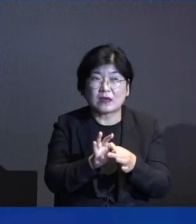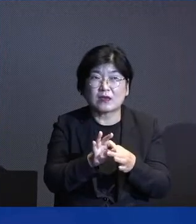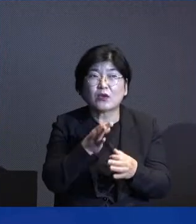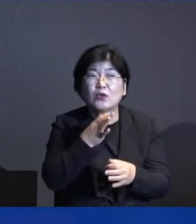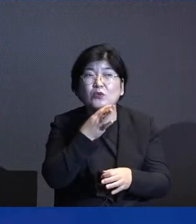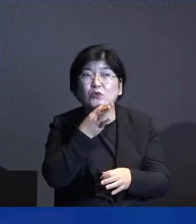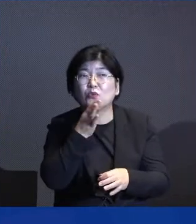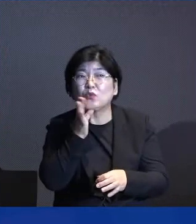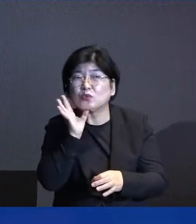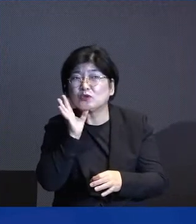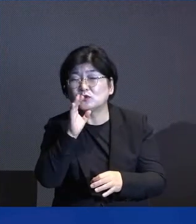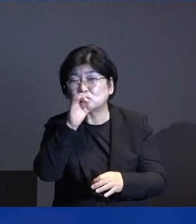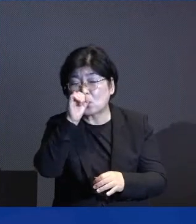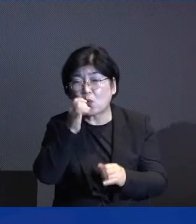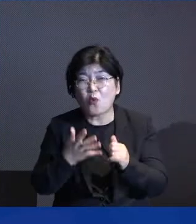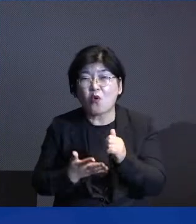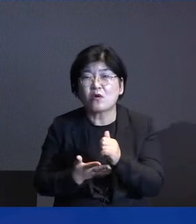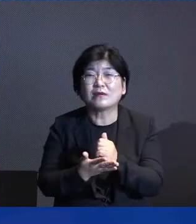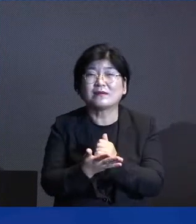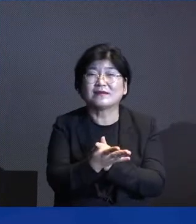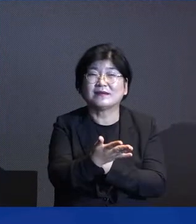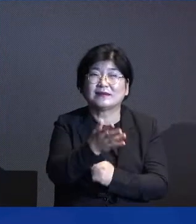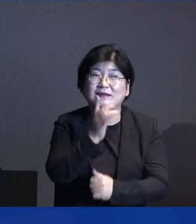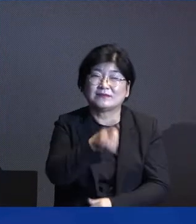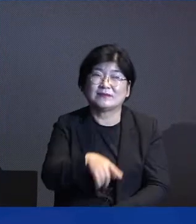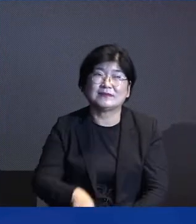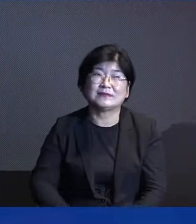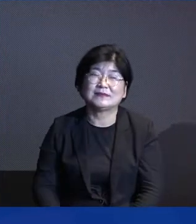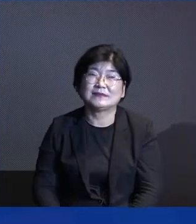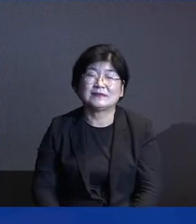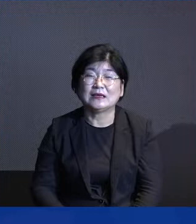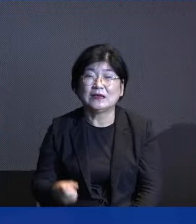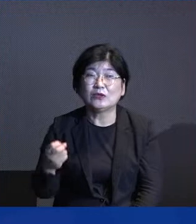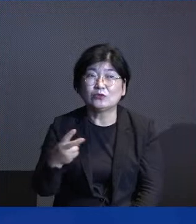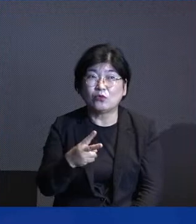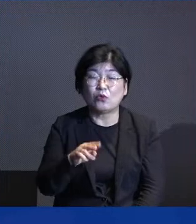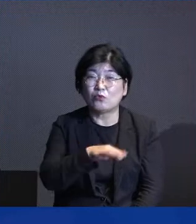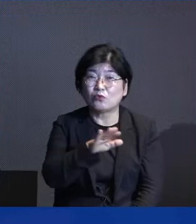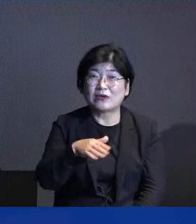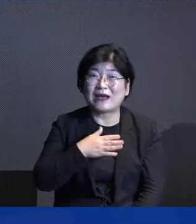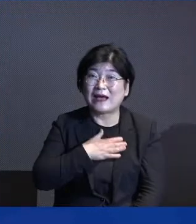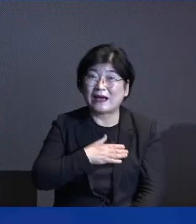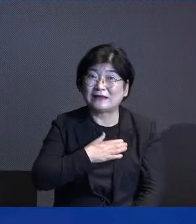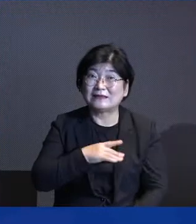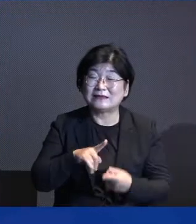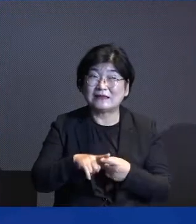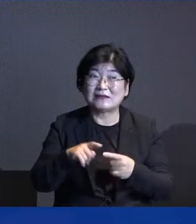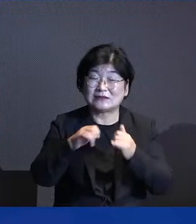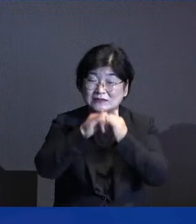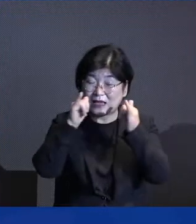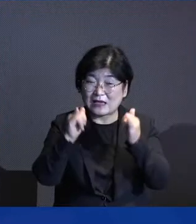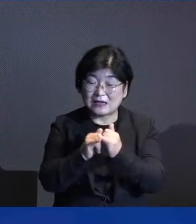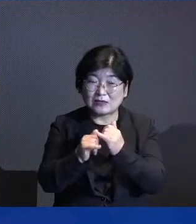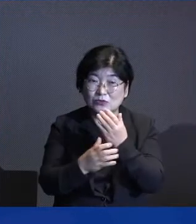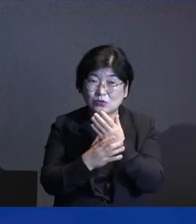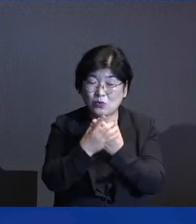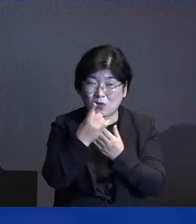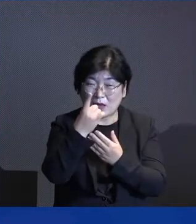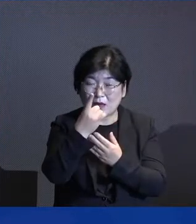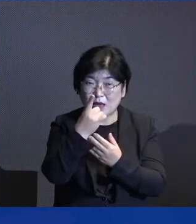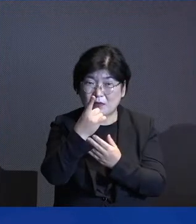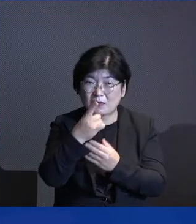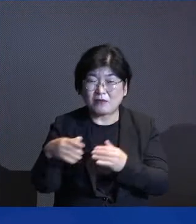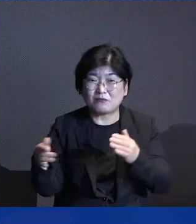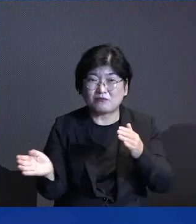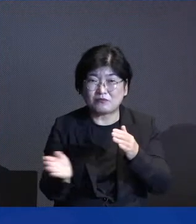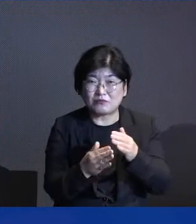we are well informed that a lack of social integration and sense of loneliness